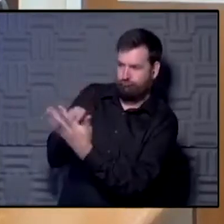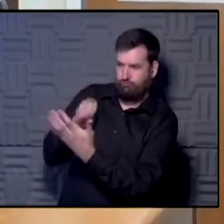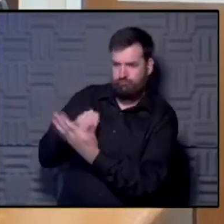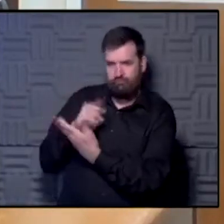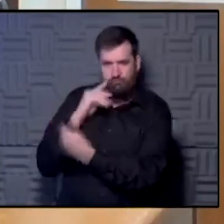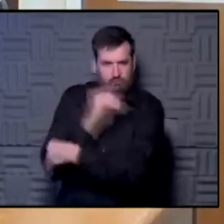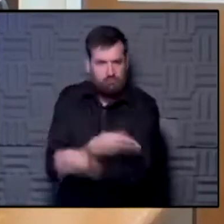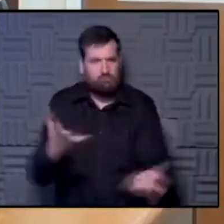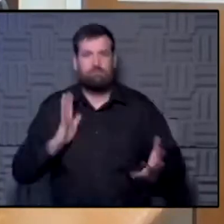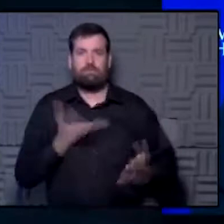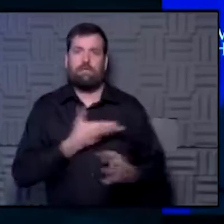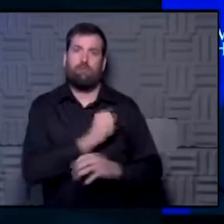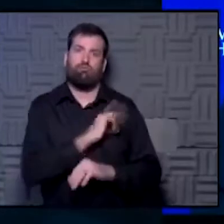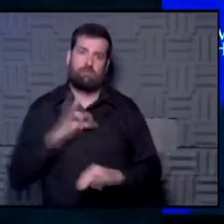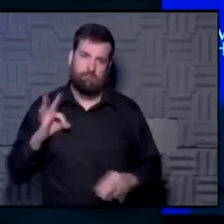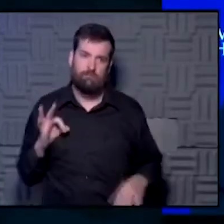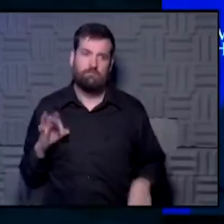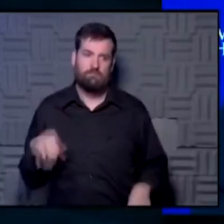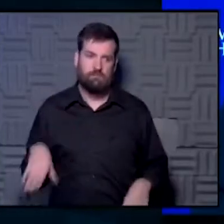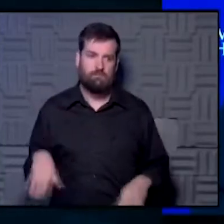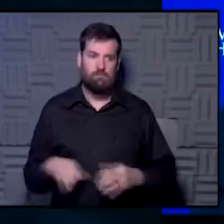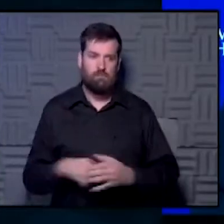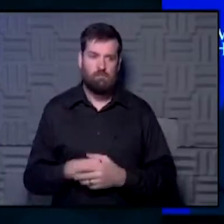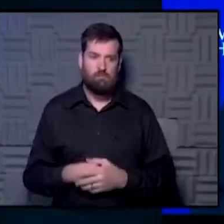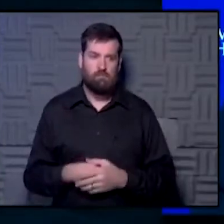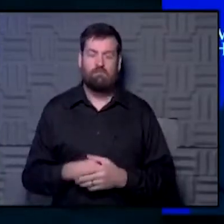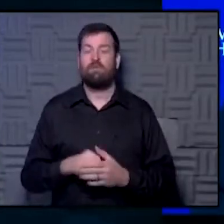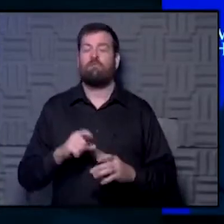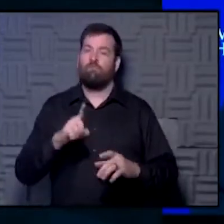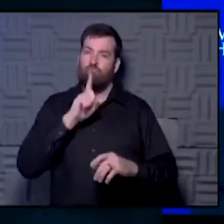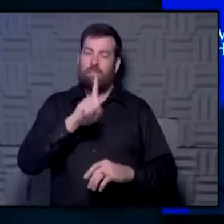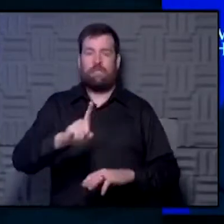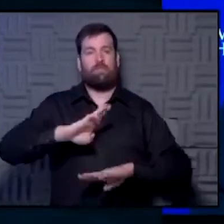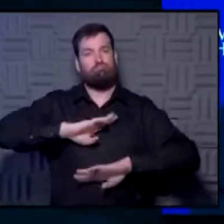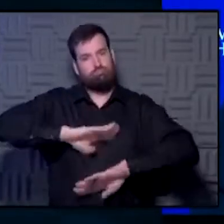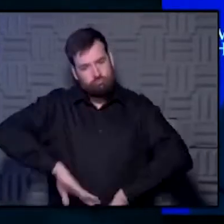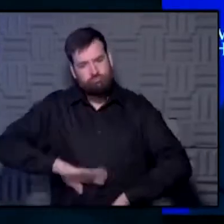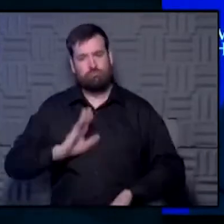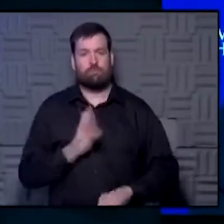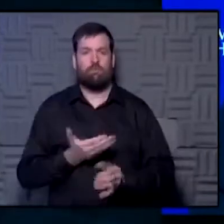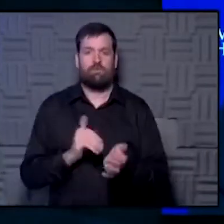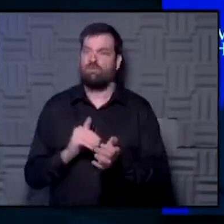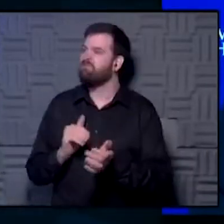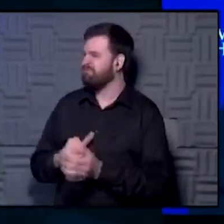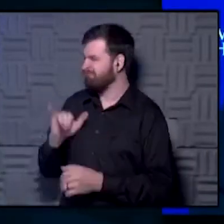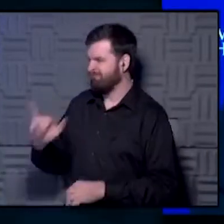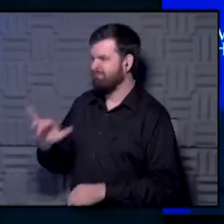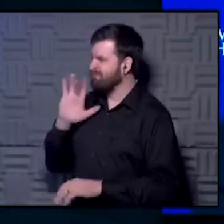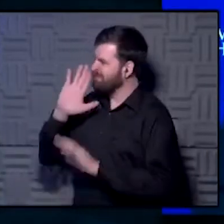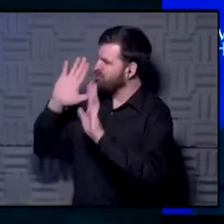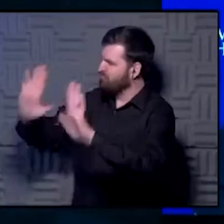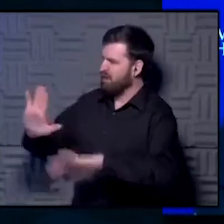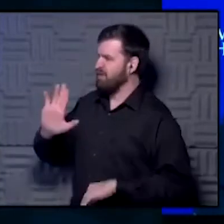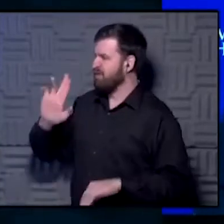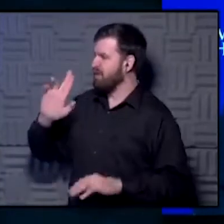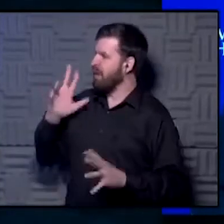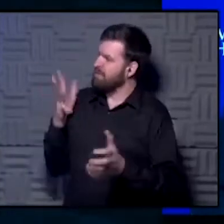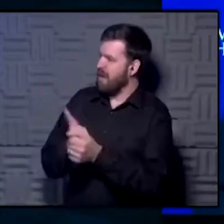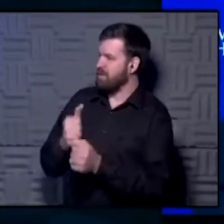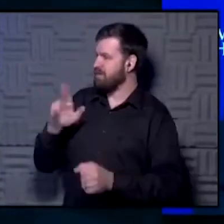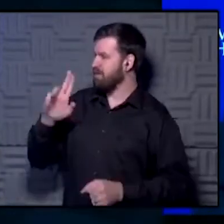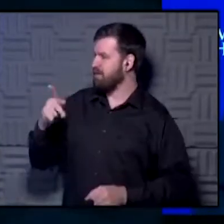KU. That's very reassuring to our physicians also. That is a great update, and I'm glad you brought up the thing